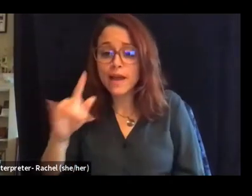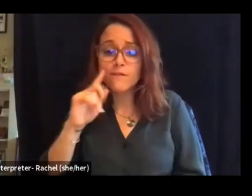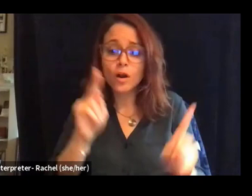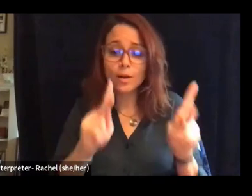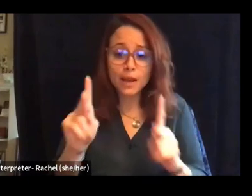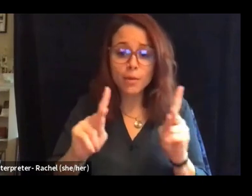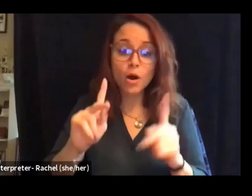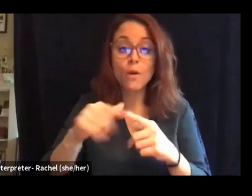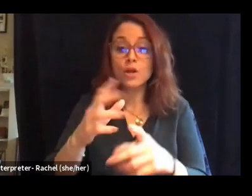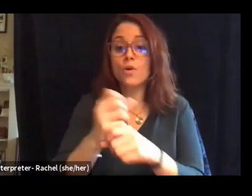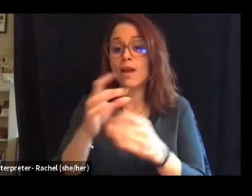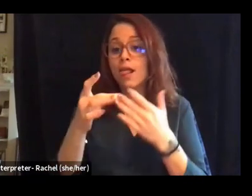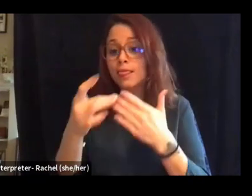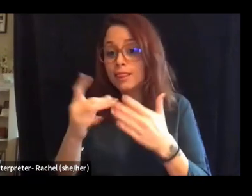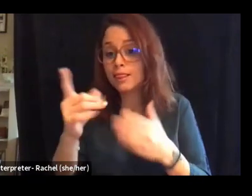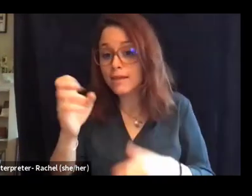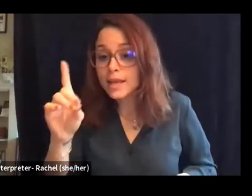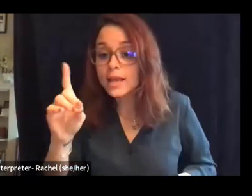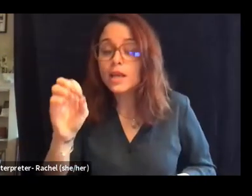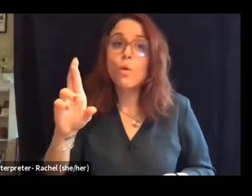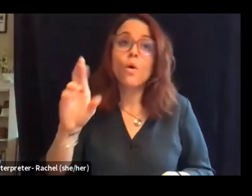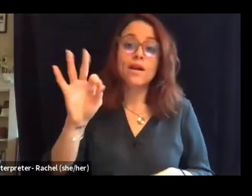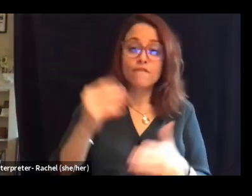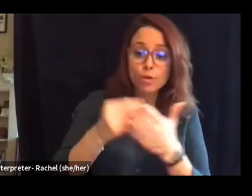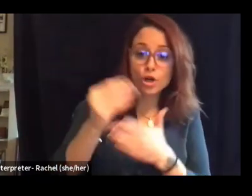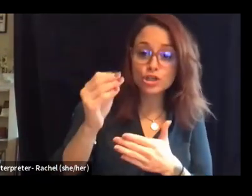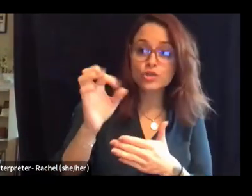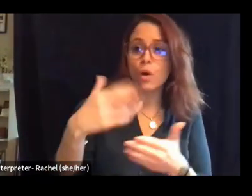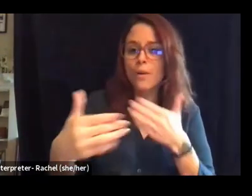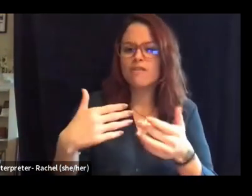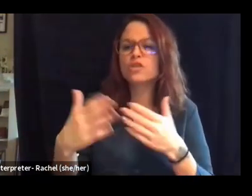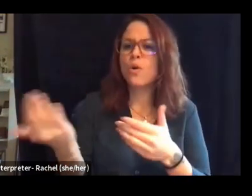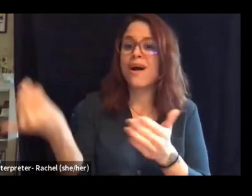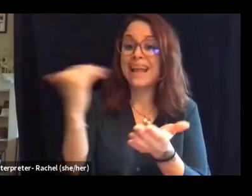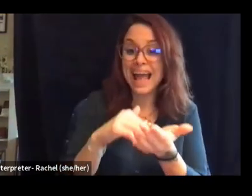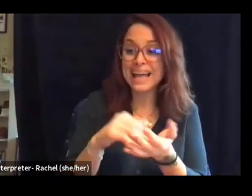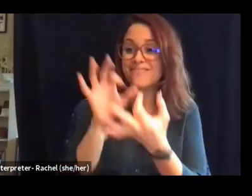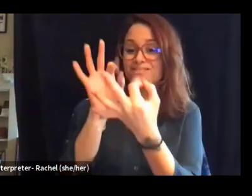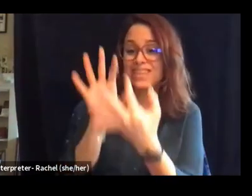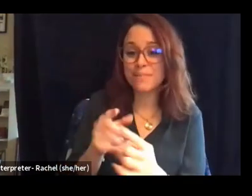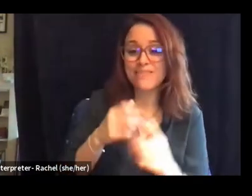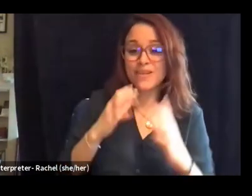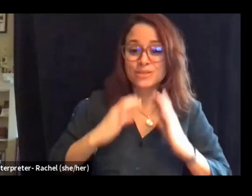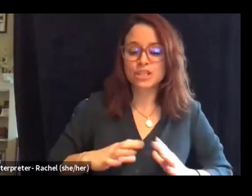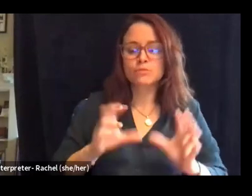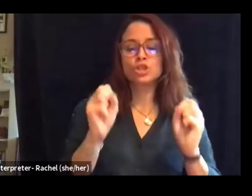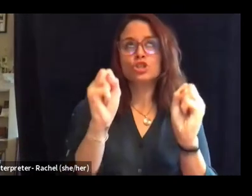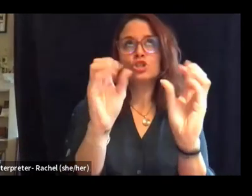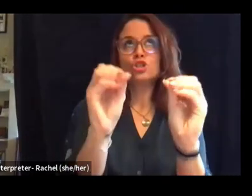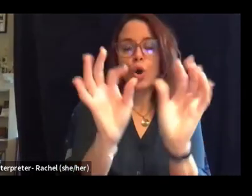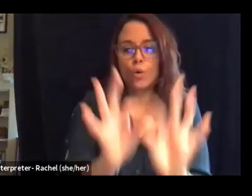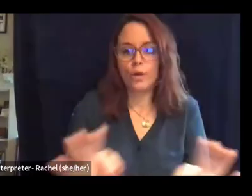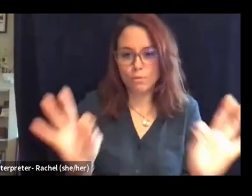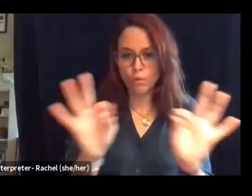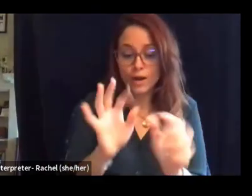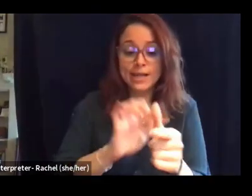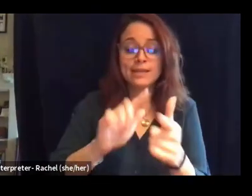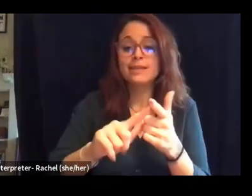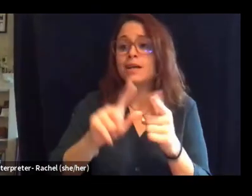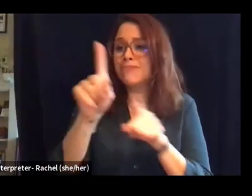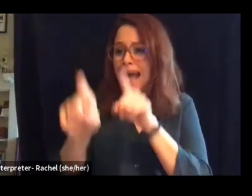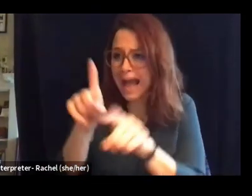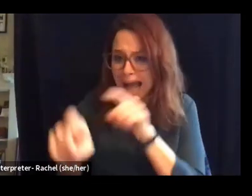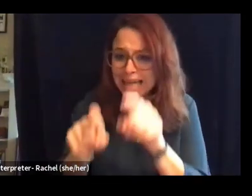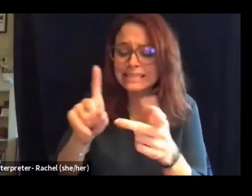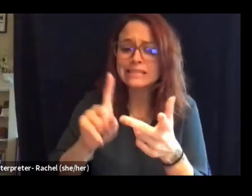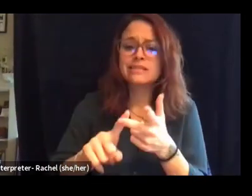get a lead or when you have a purchase. Again, getting feedback from your customers is important as